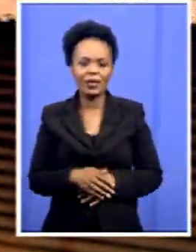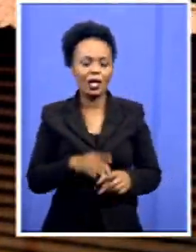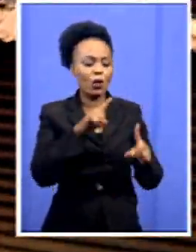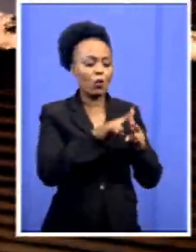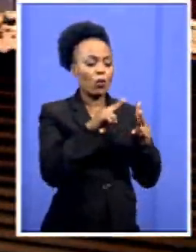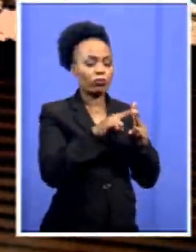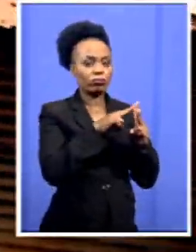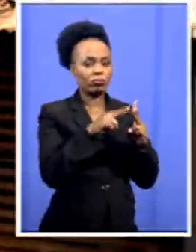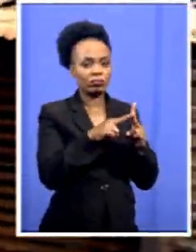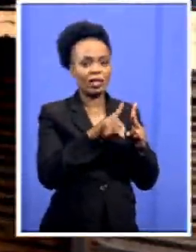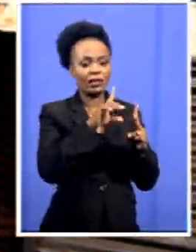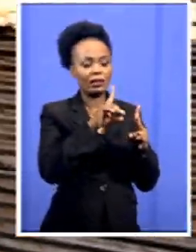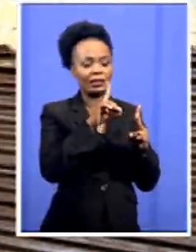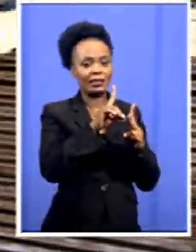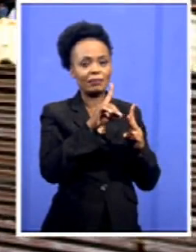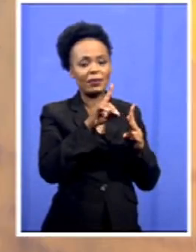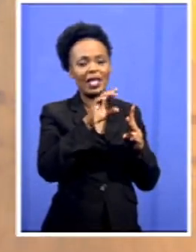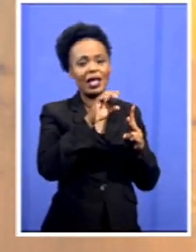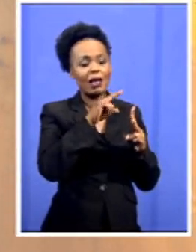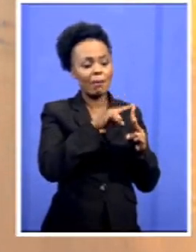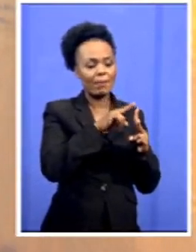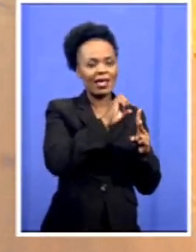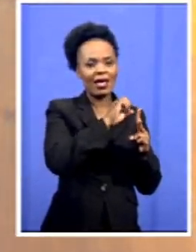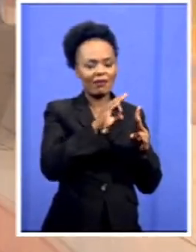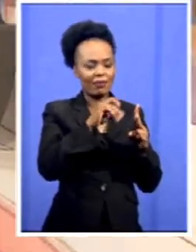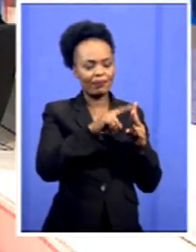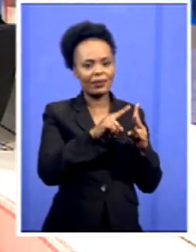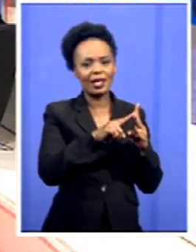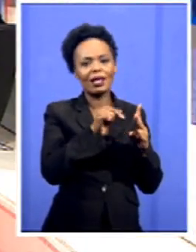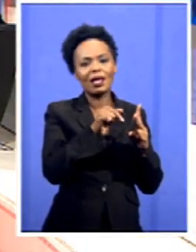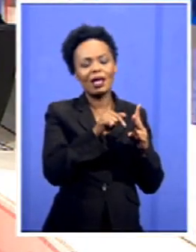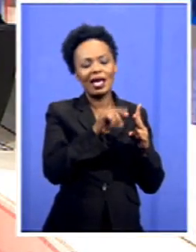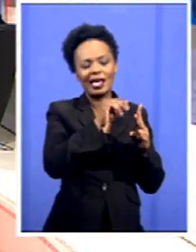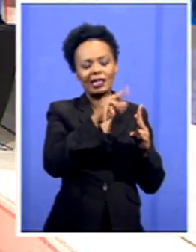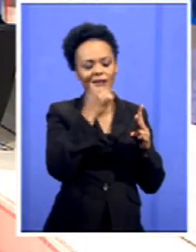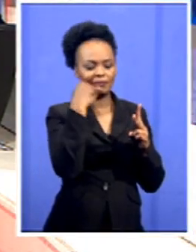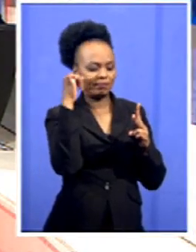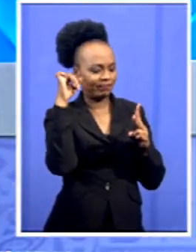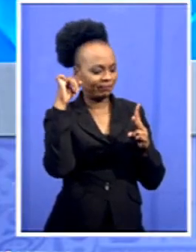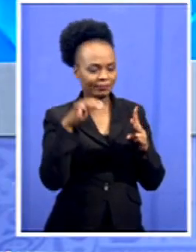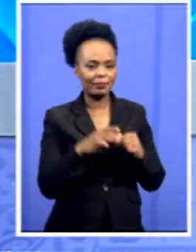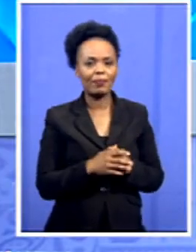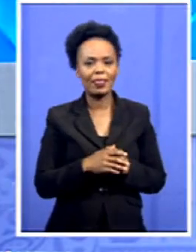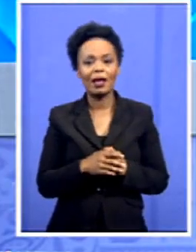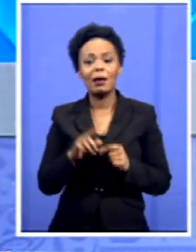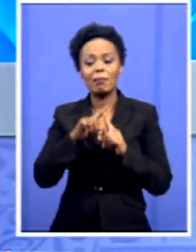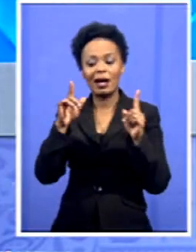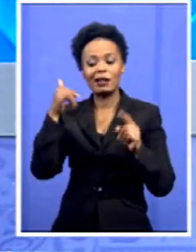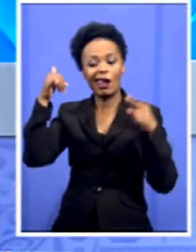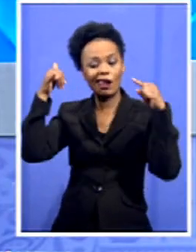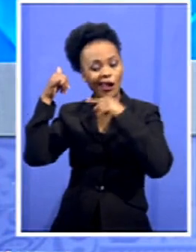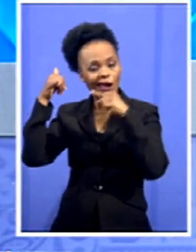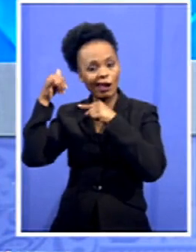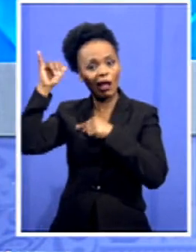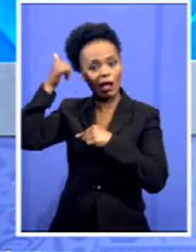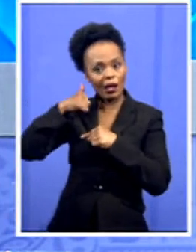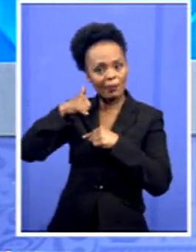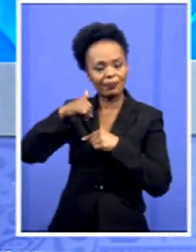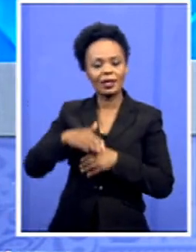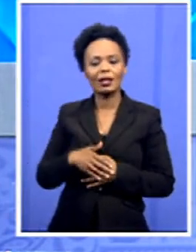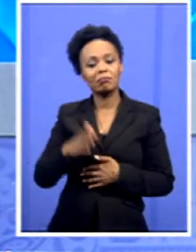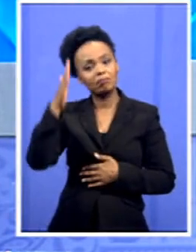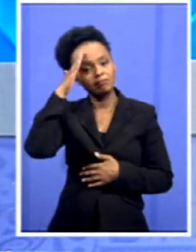are sighing, but we'll come to them. We have a caller on the line, so let's find out who it is. Good evening to you.